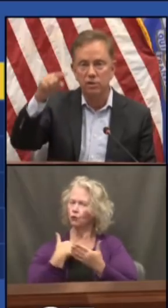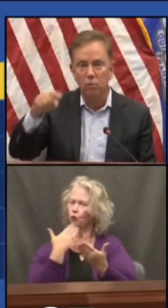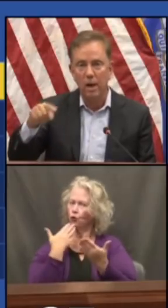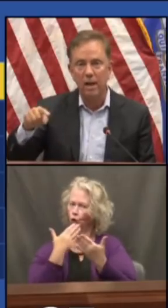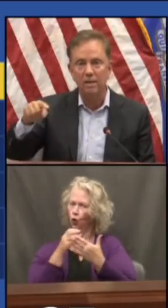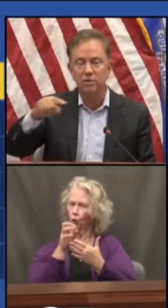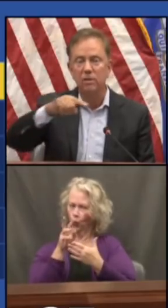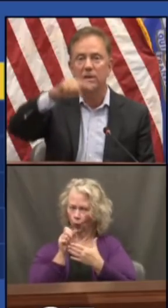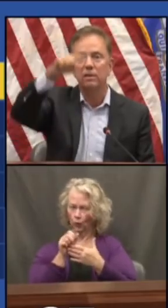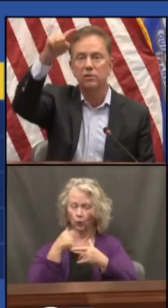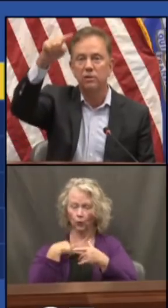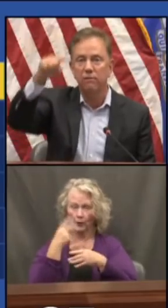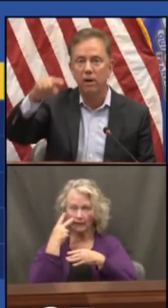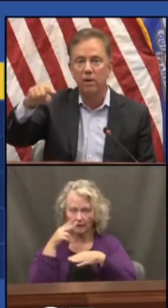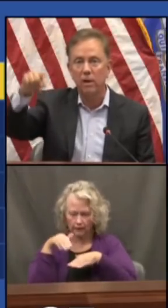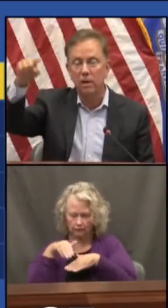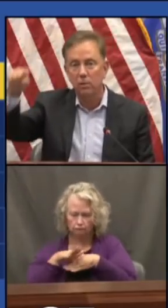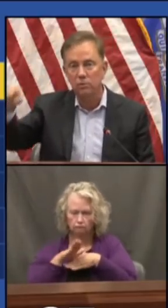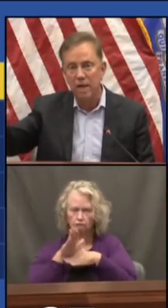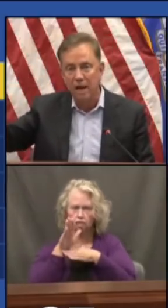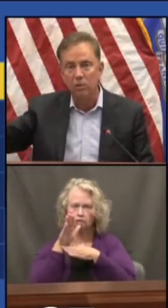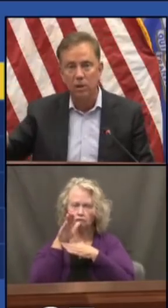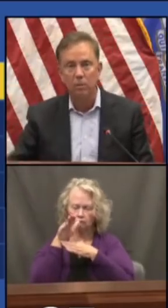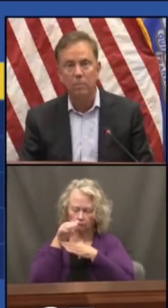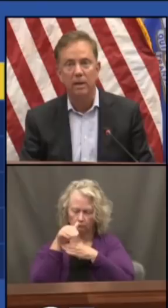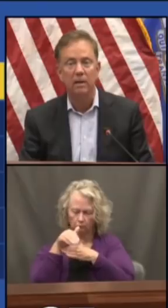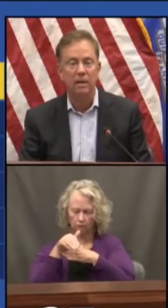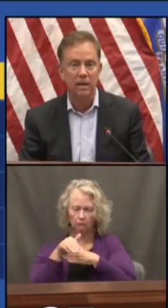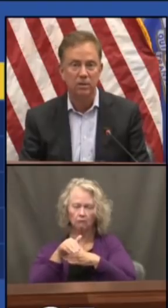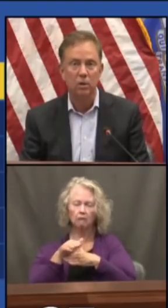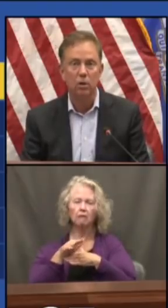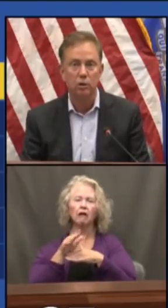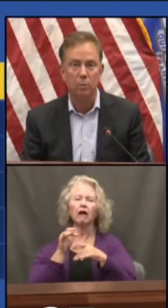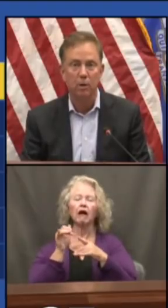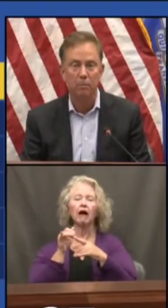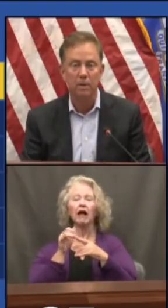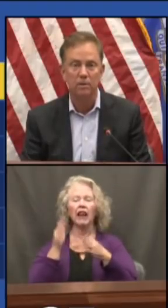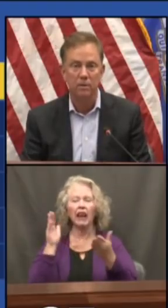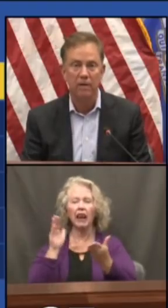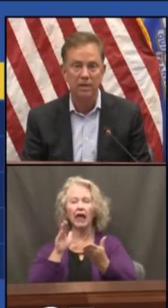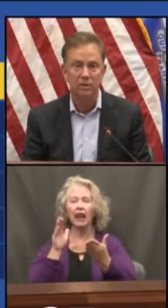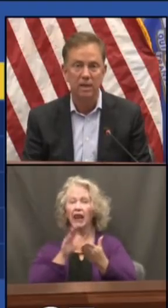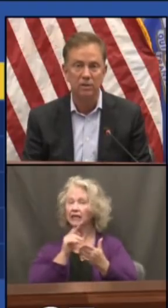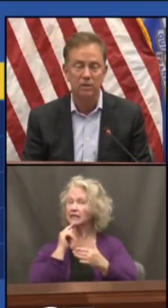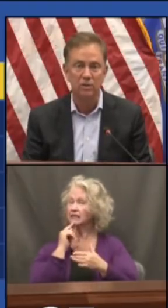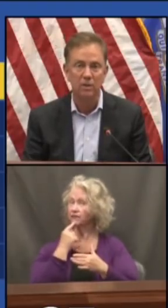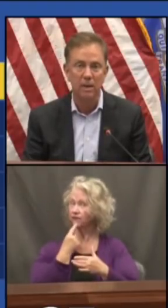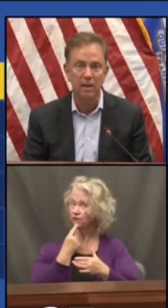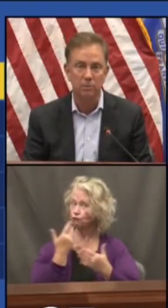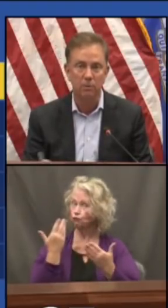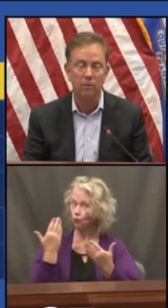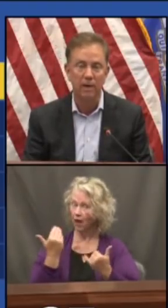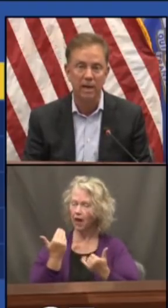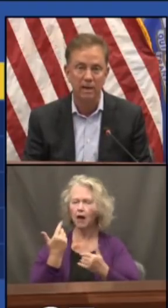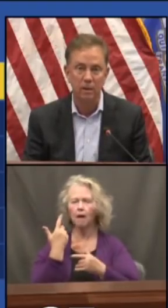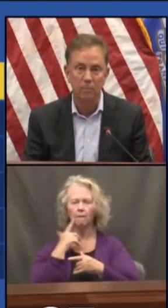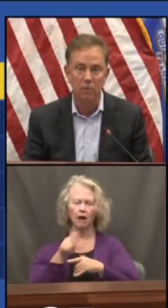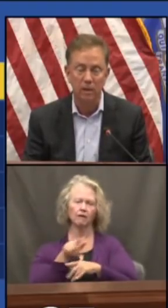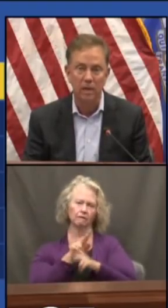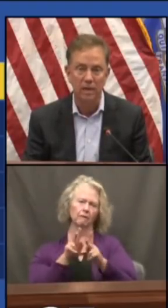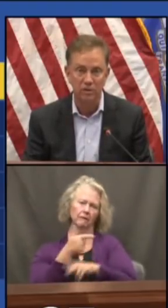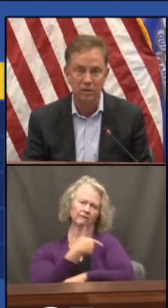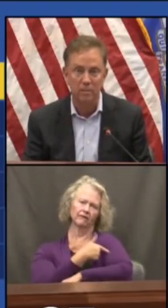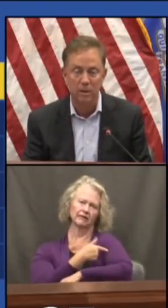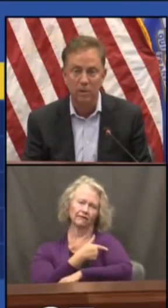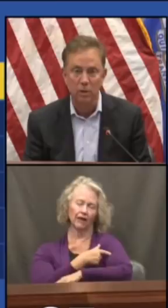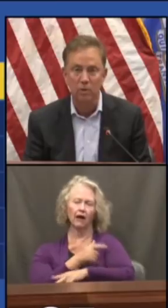each of these waves, the severity goes down a little bit, and that's in large part because of the vaccinations and the management we've had over